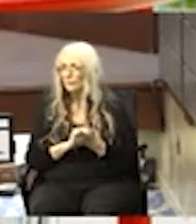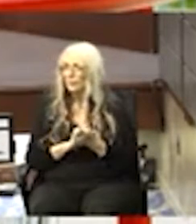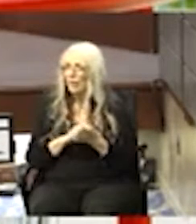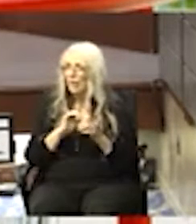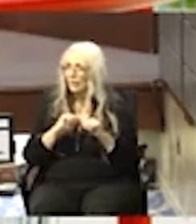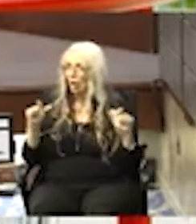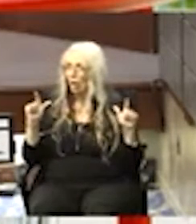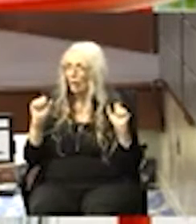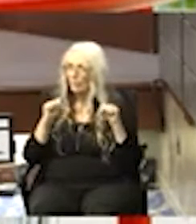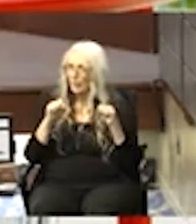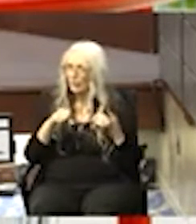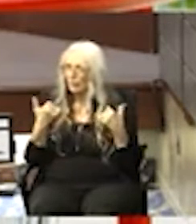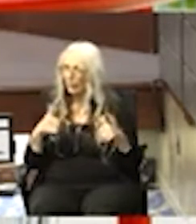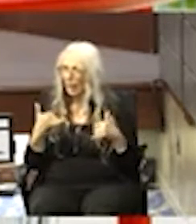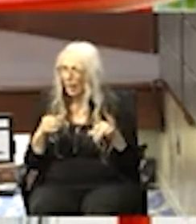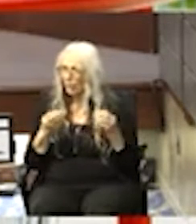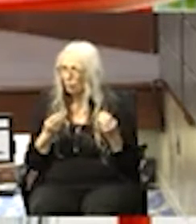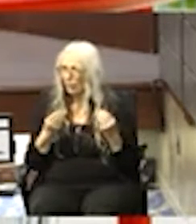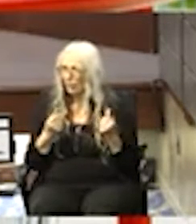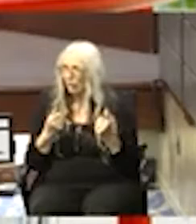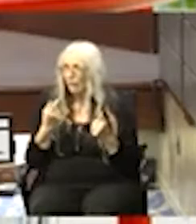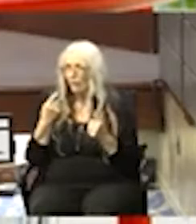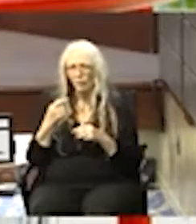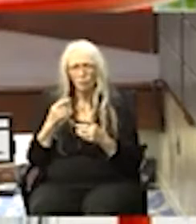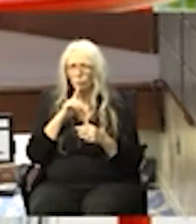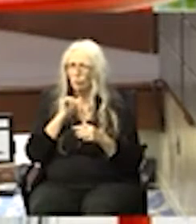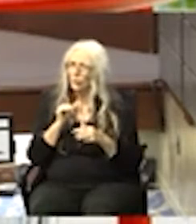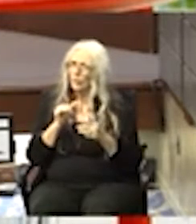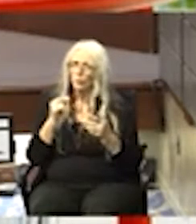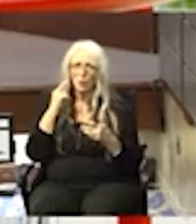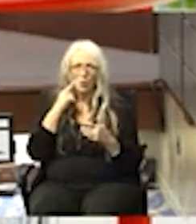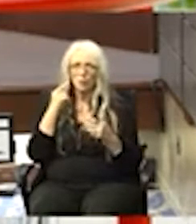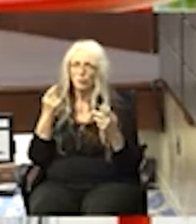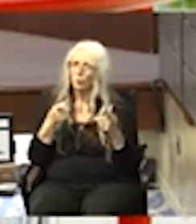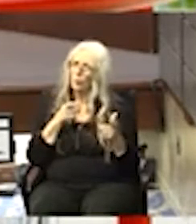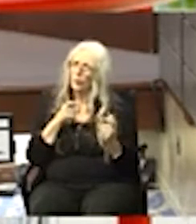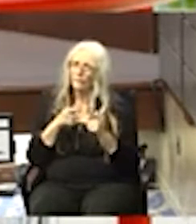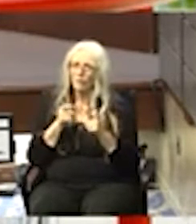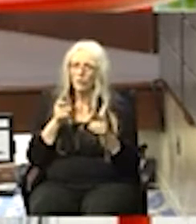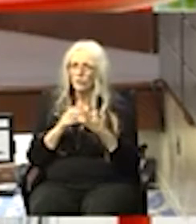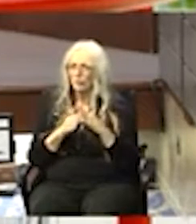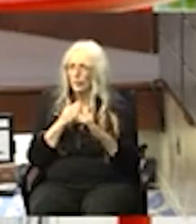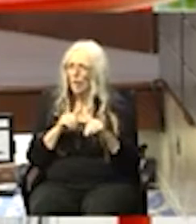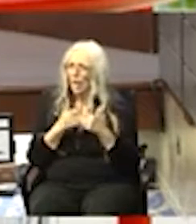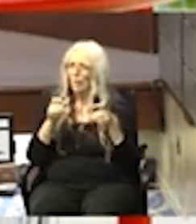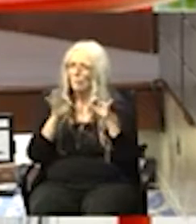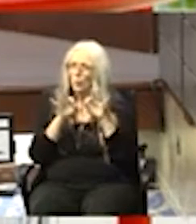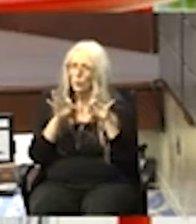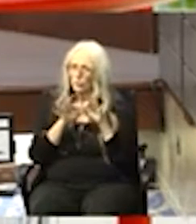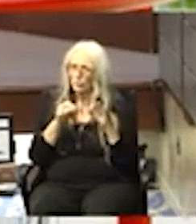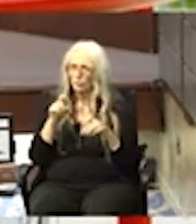The All Abilities Playground became one of the main features very early on. We heard very quickly from the community how important this